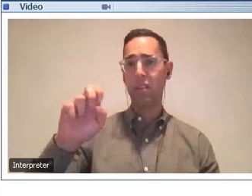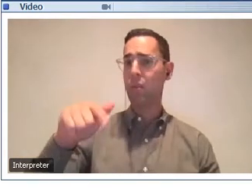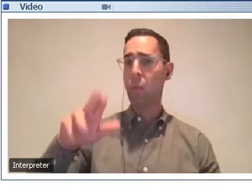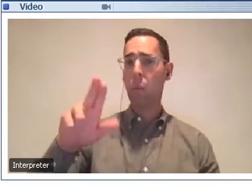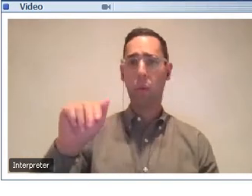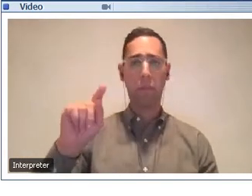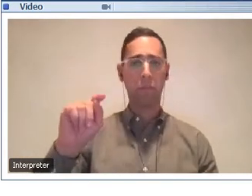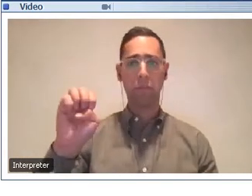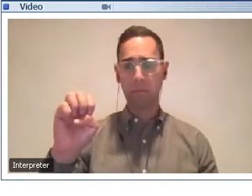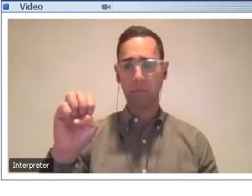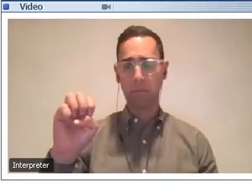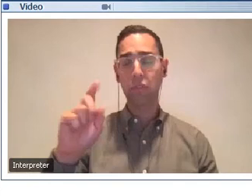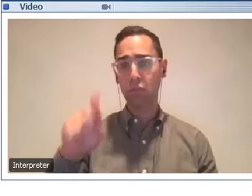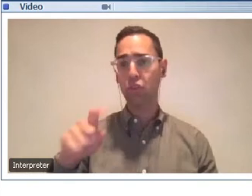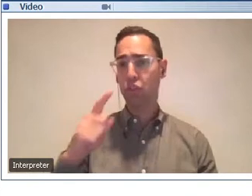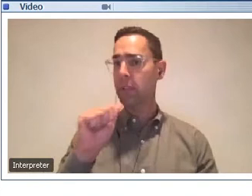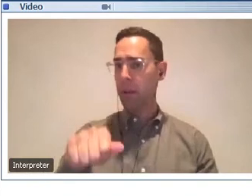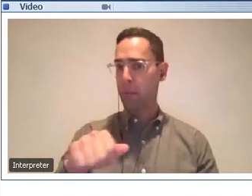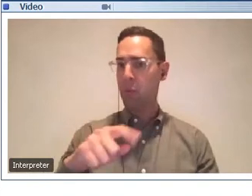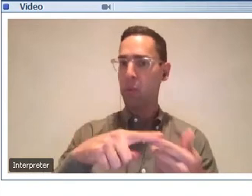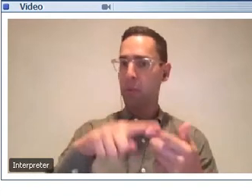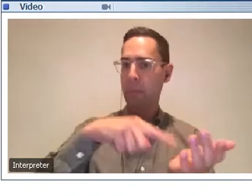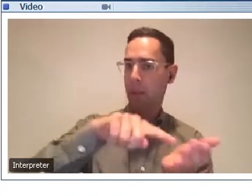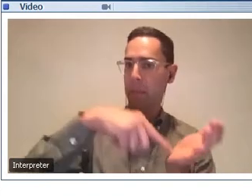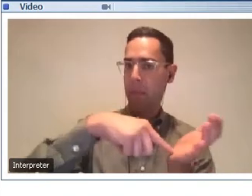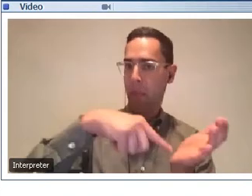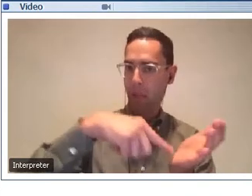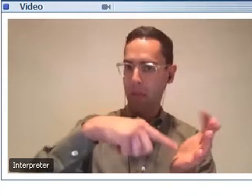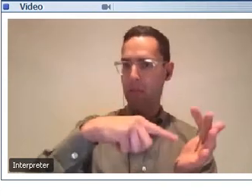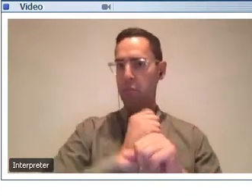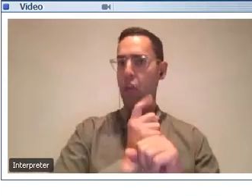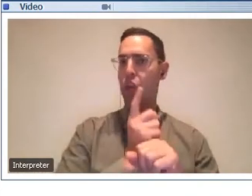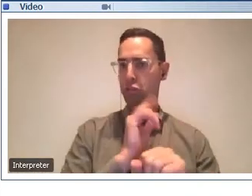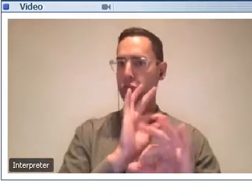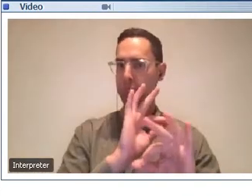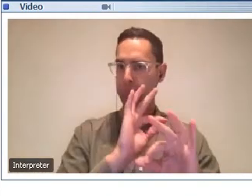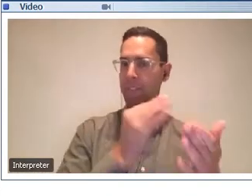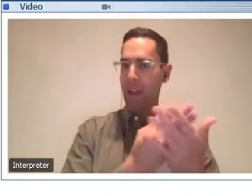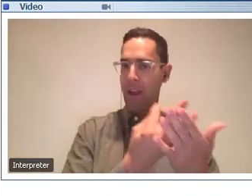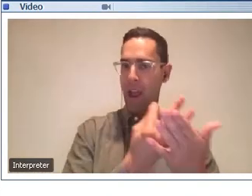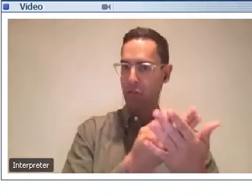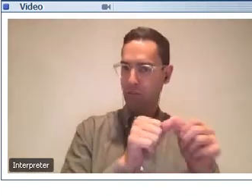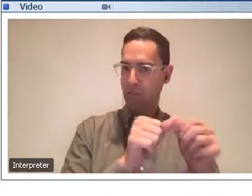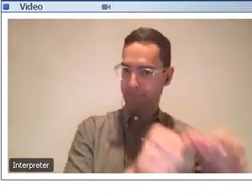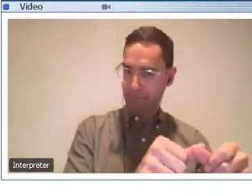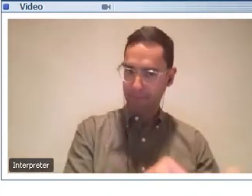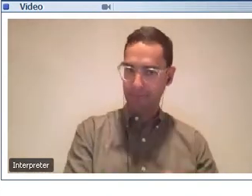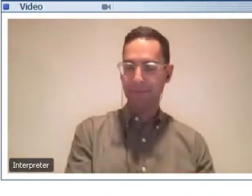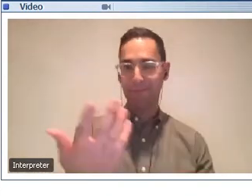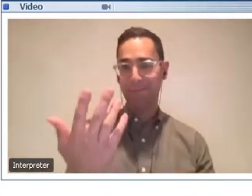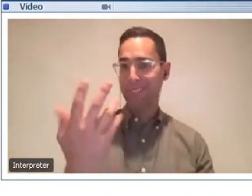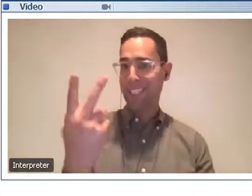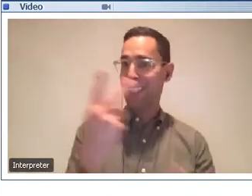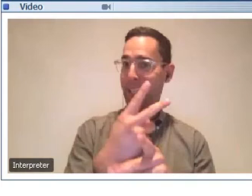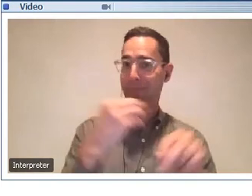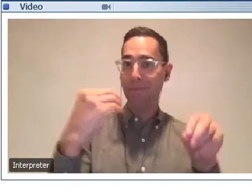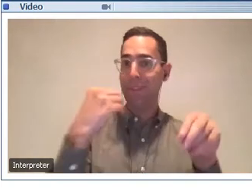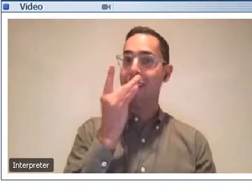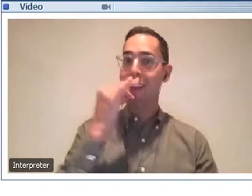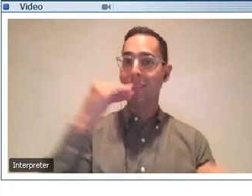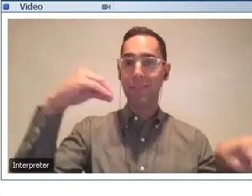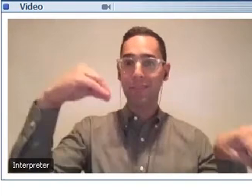promote economic security, to ensure that workers can pay for their basic needs, keep the lights on, keep food on the